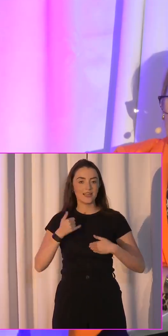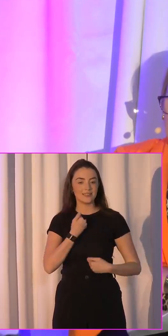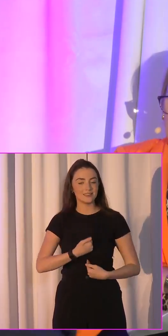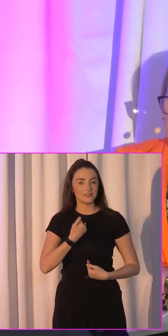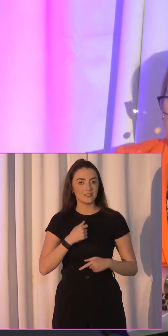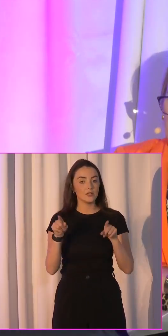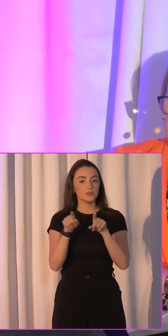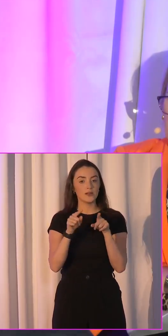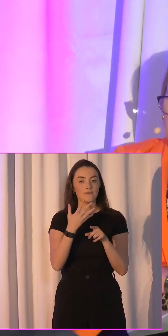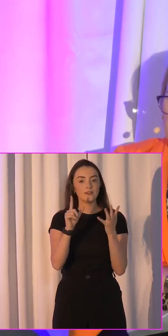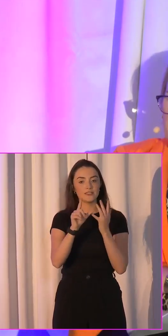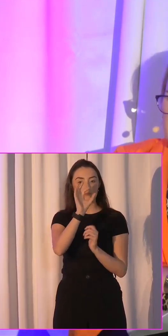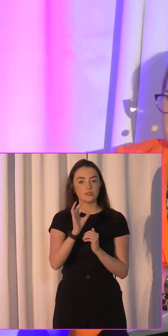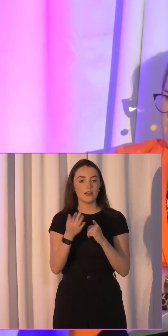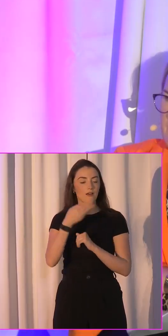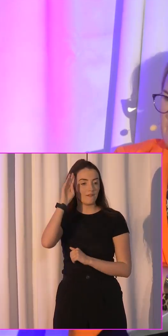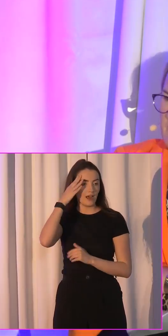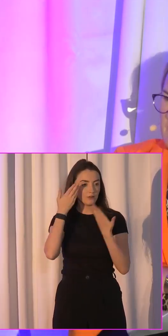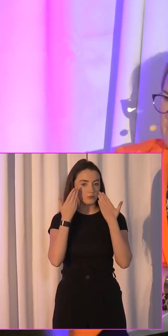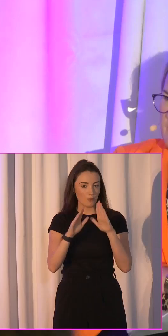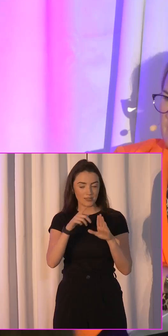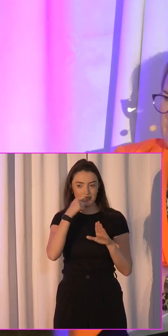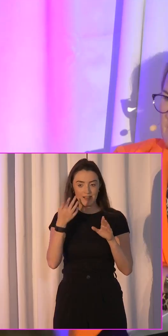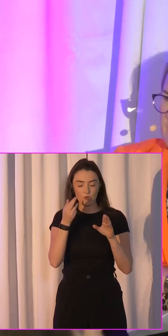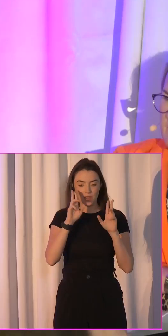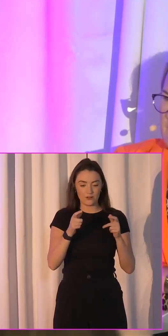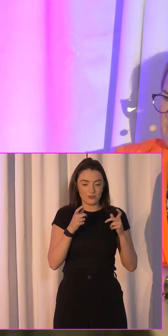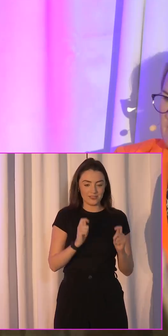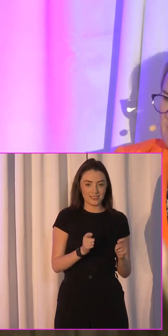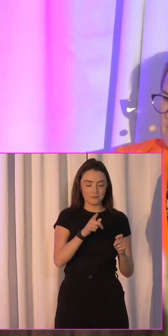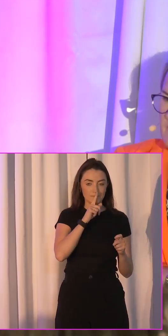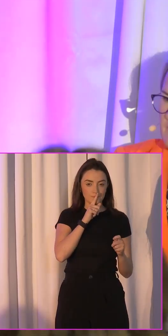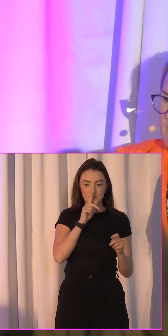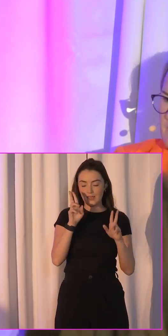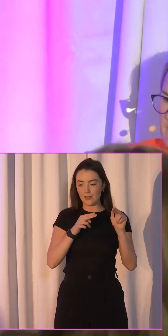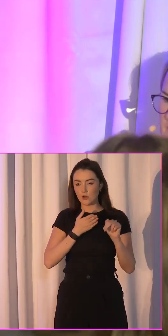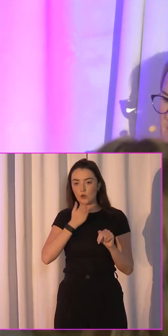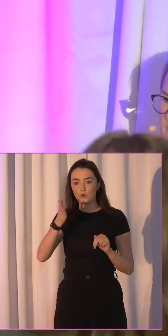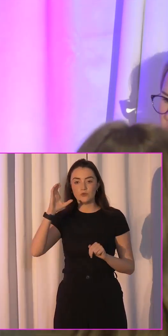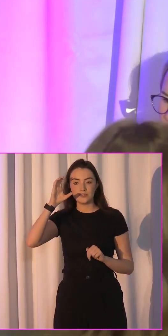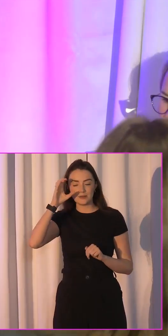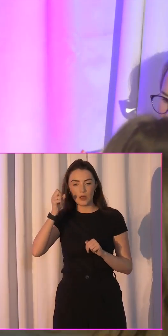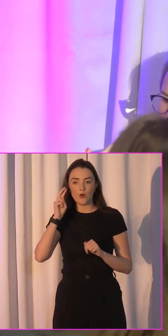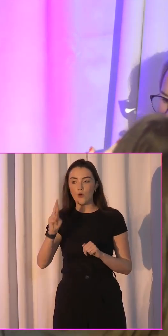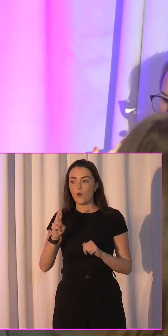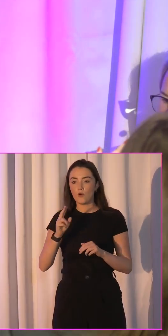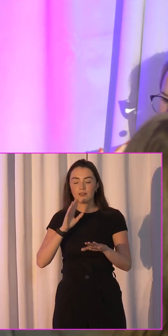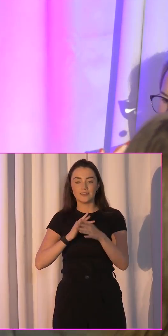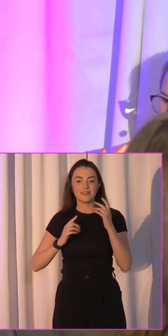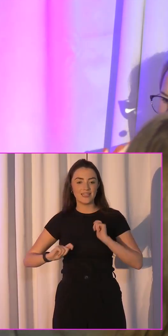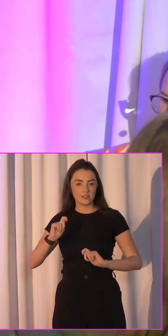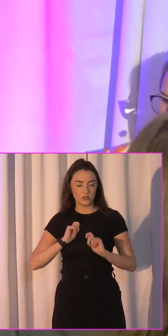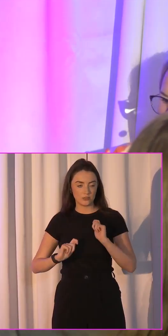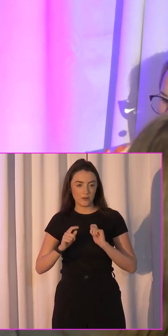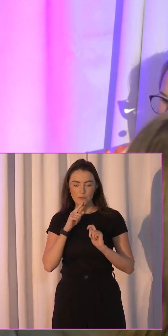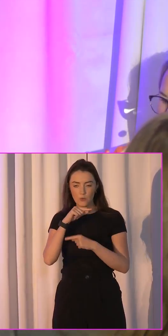Concerningly, 57% of the Irish public say that if you can't sit still and stay quiet, you shouldn't go to a cinema or a theatre. We have a